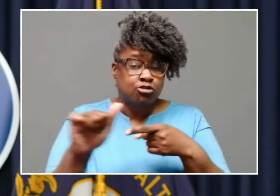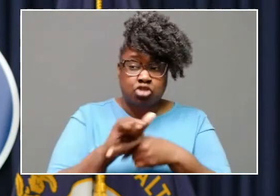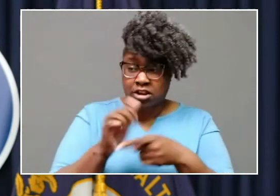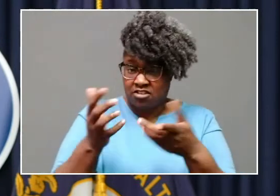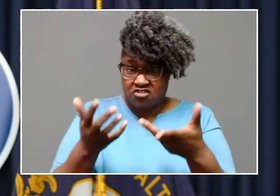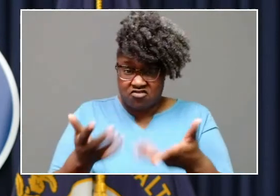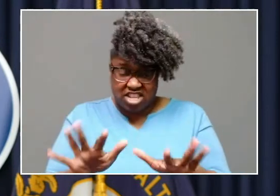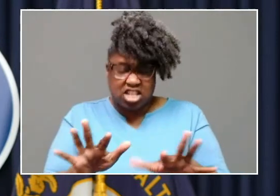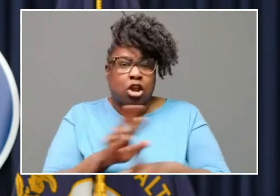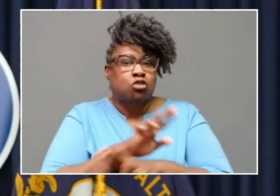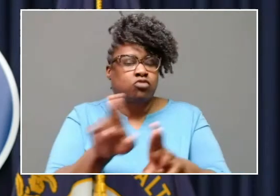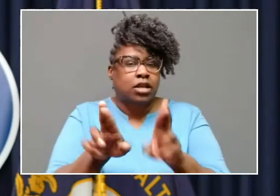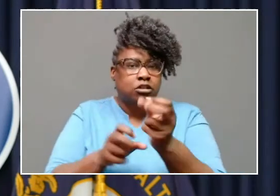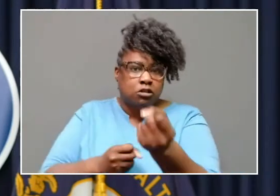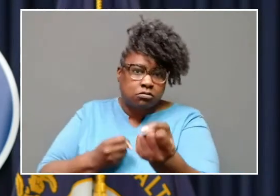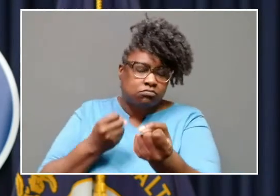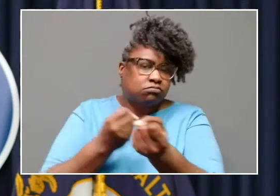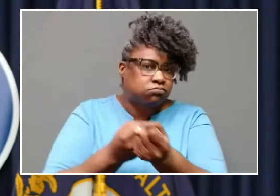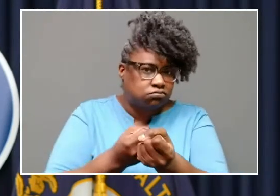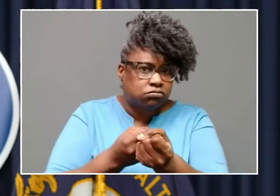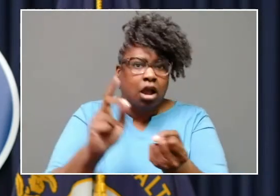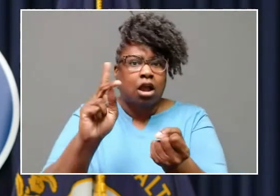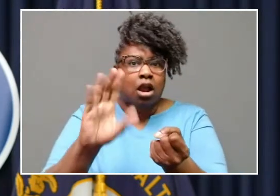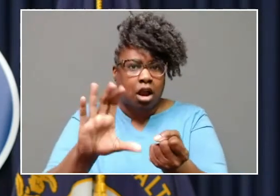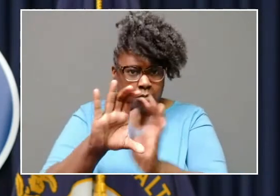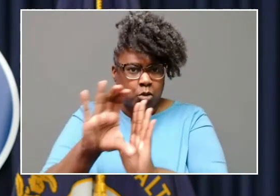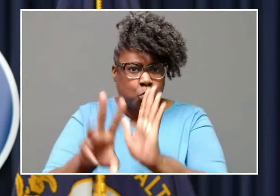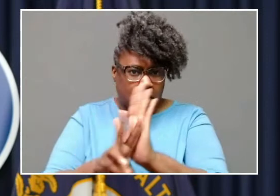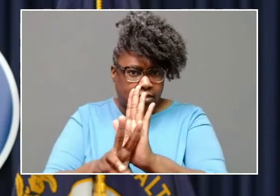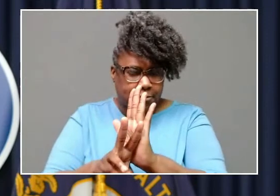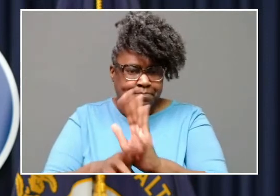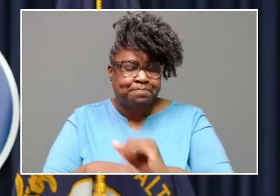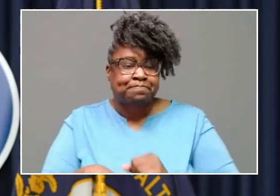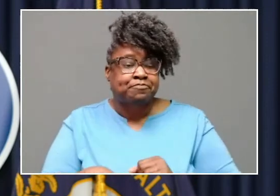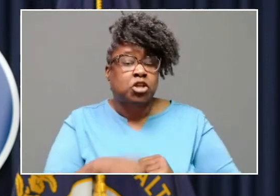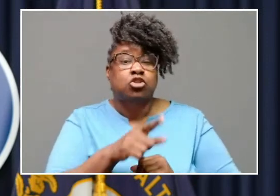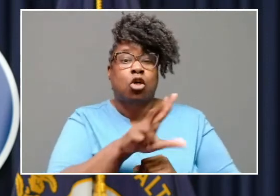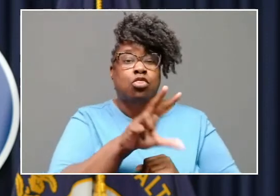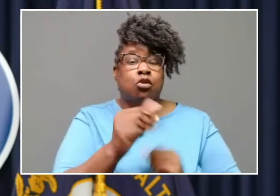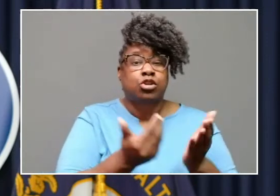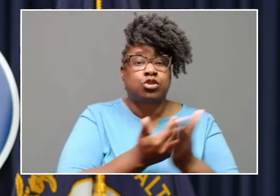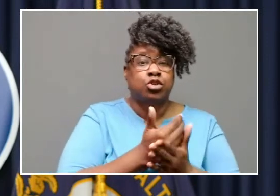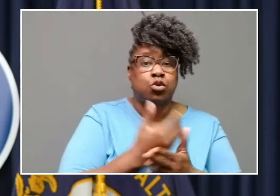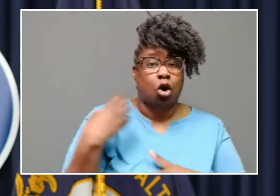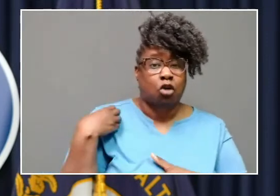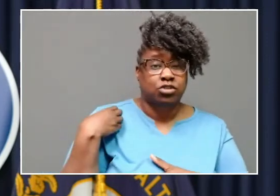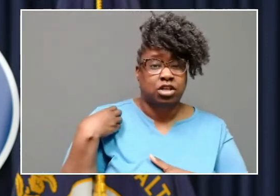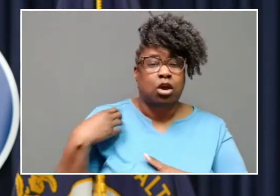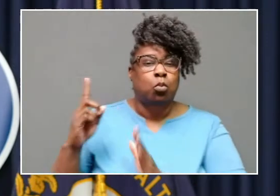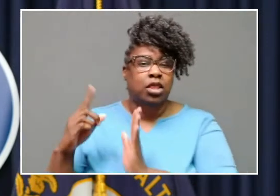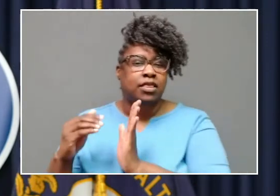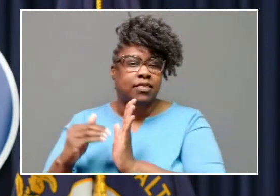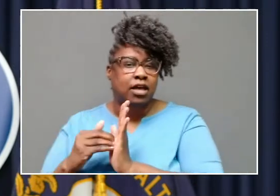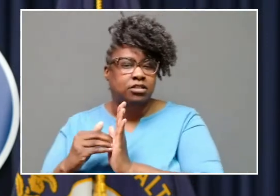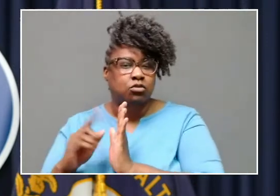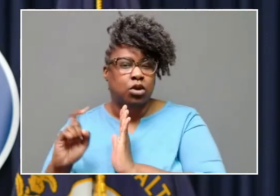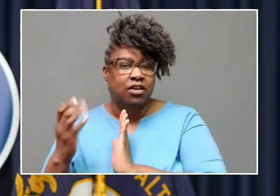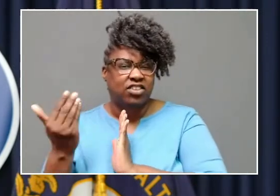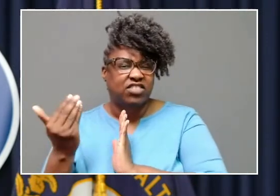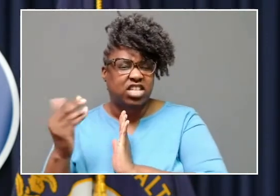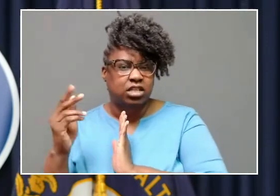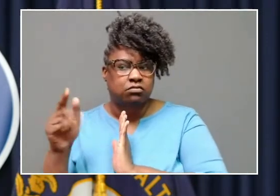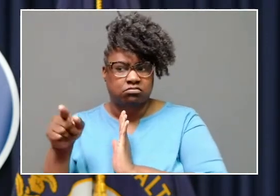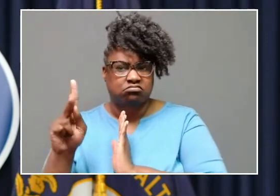our Commonwealth for our families. These 30 new officers join the 1,115 Kentuckians who have completed their